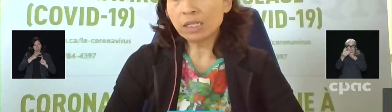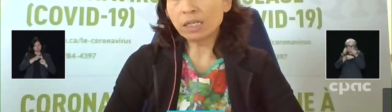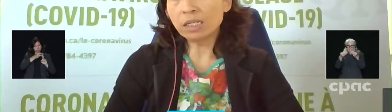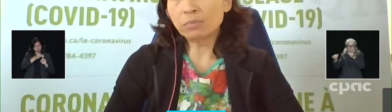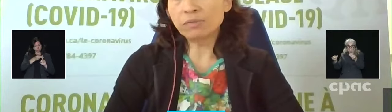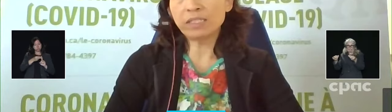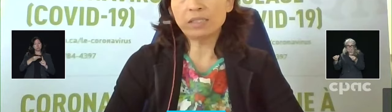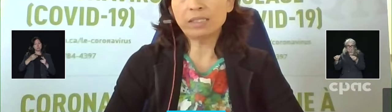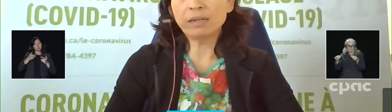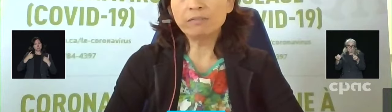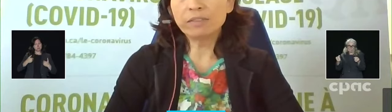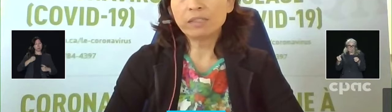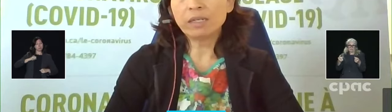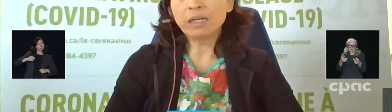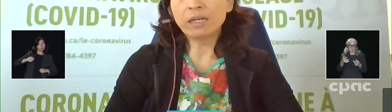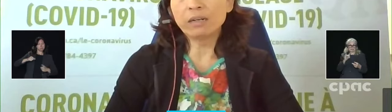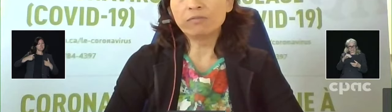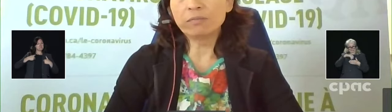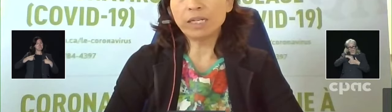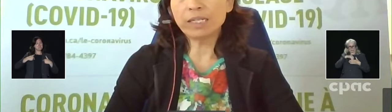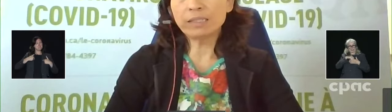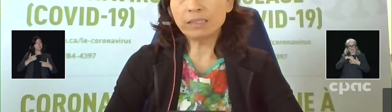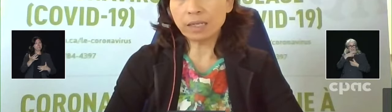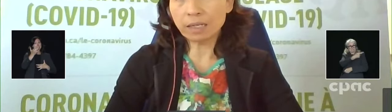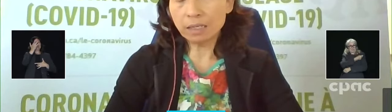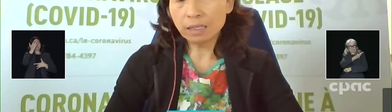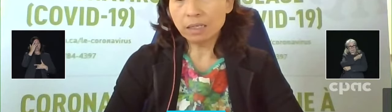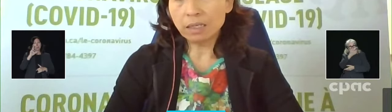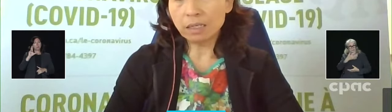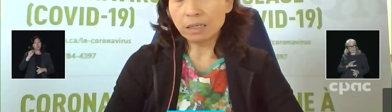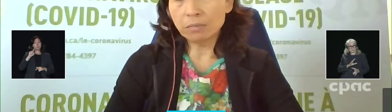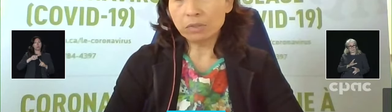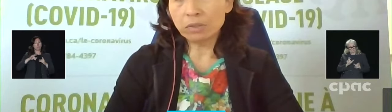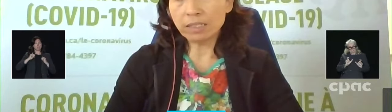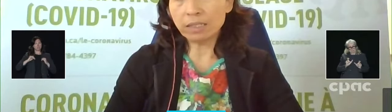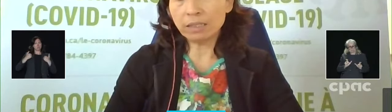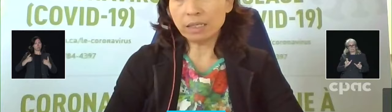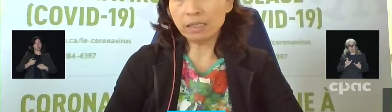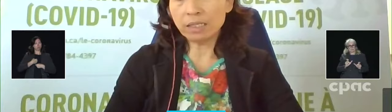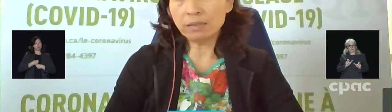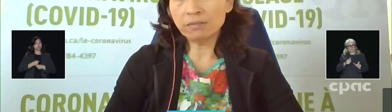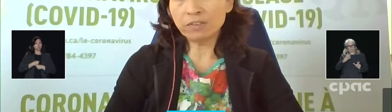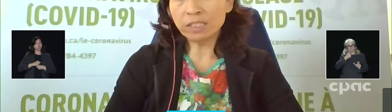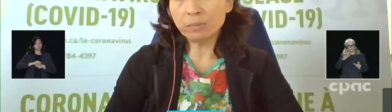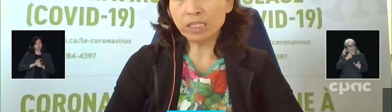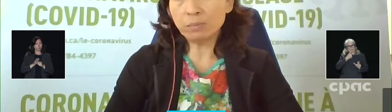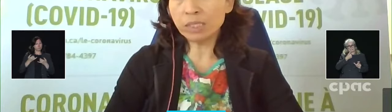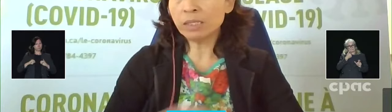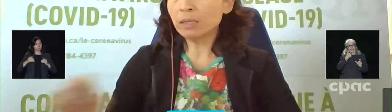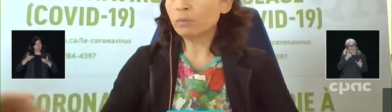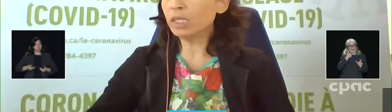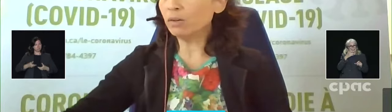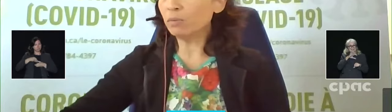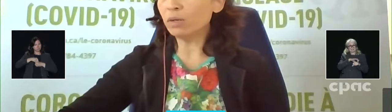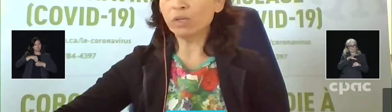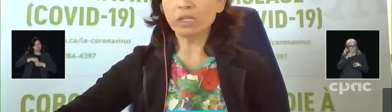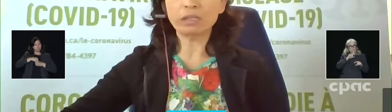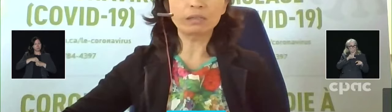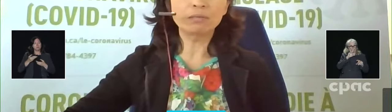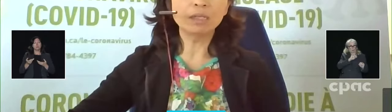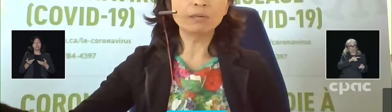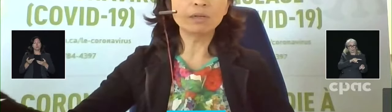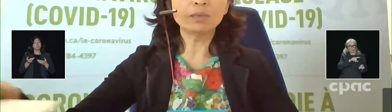the body to prevent yourself from getting sick. So I think that's an evolving space, but we know